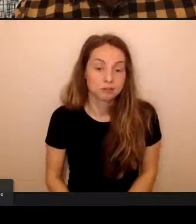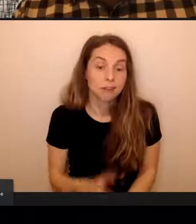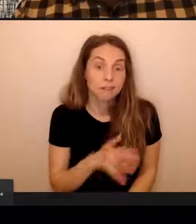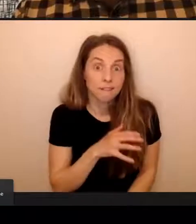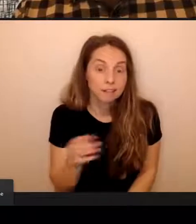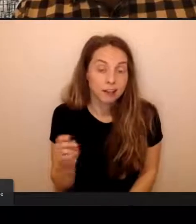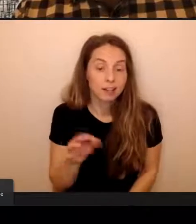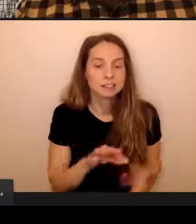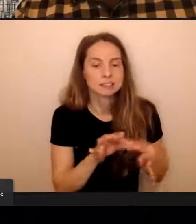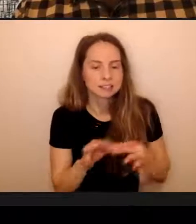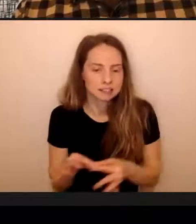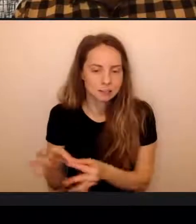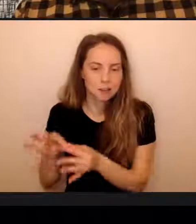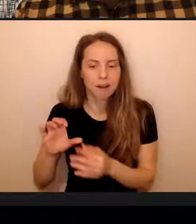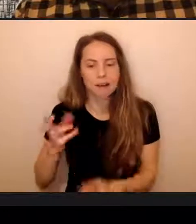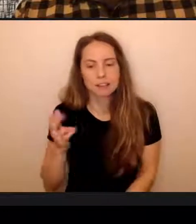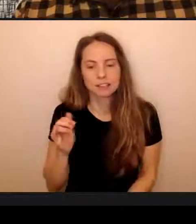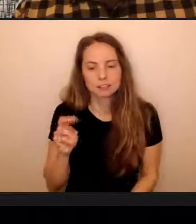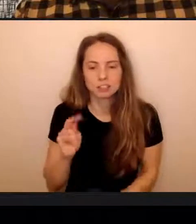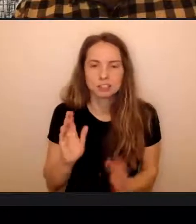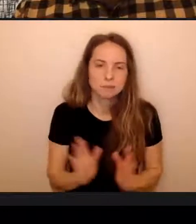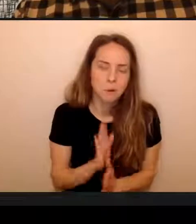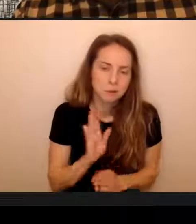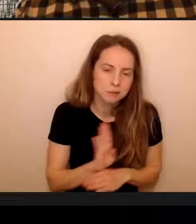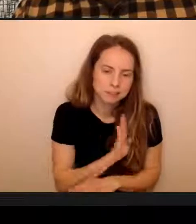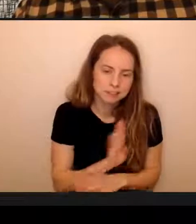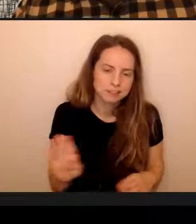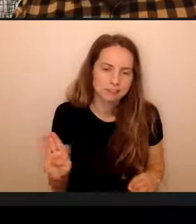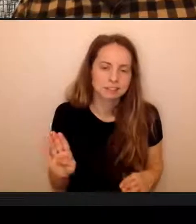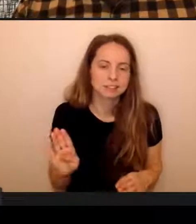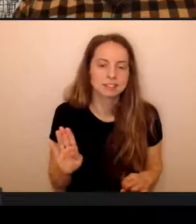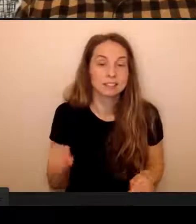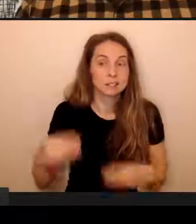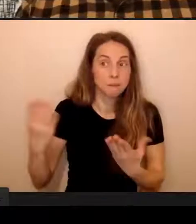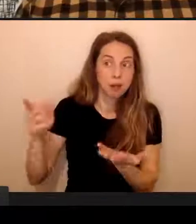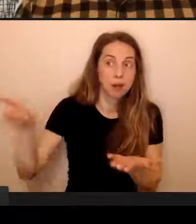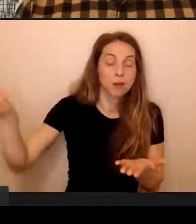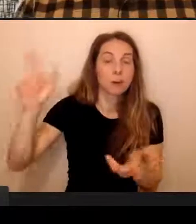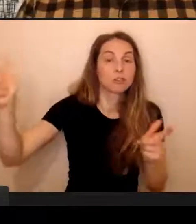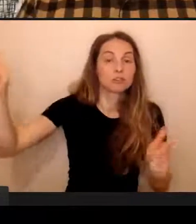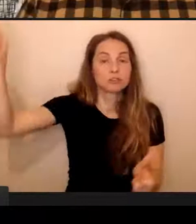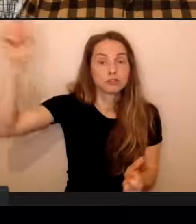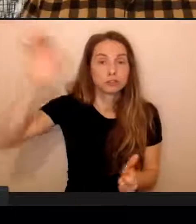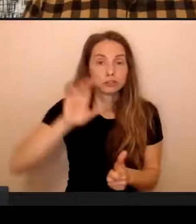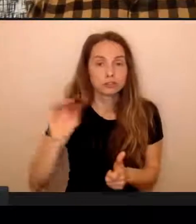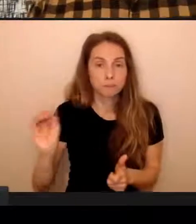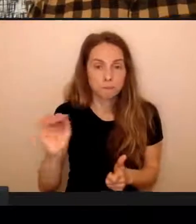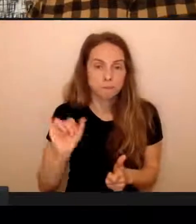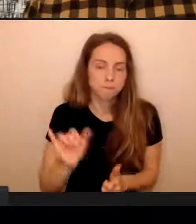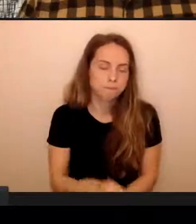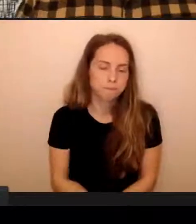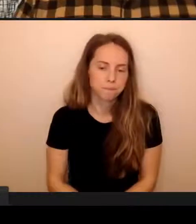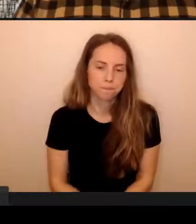chains, right? The small businesses that supply those large corporations as well.